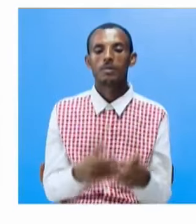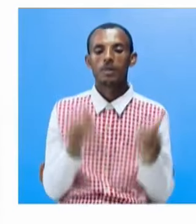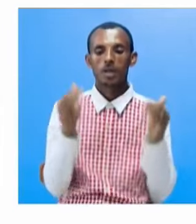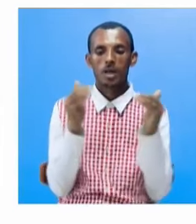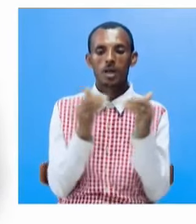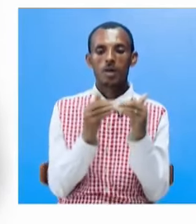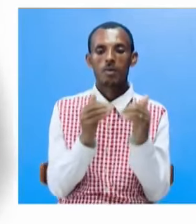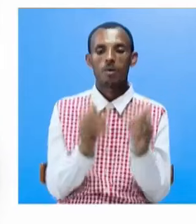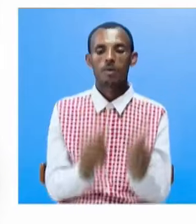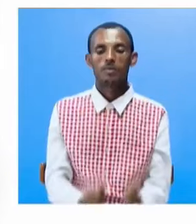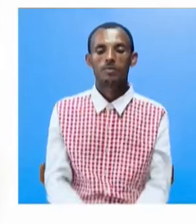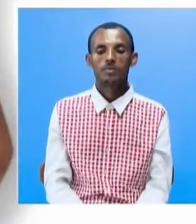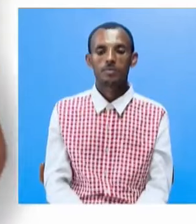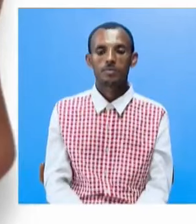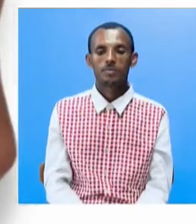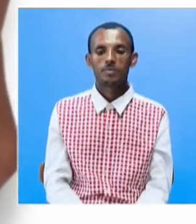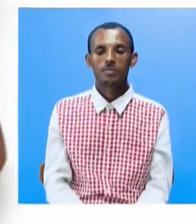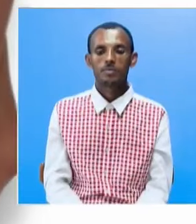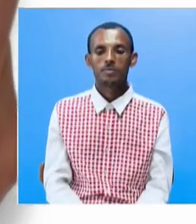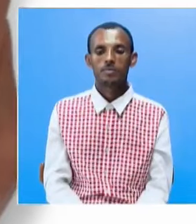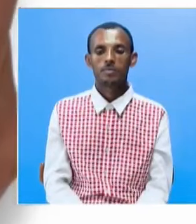equal